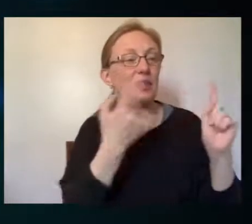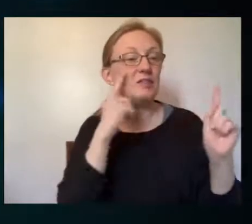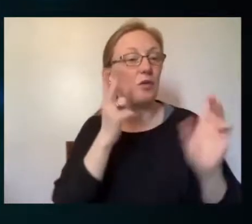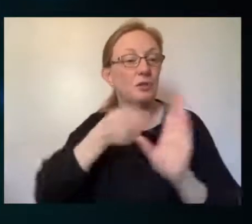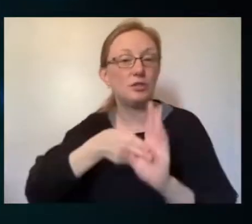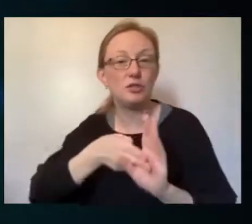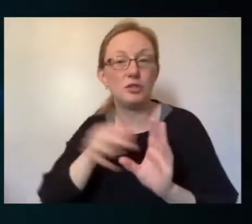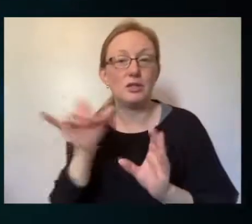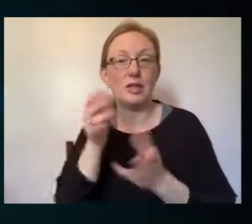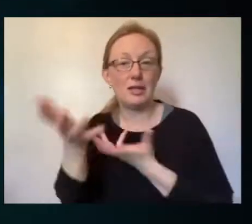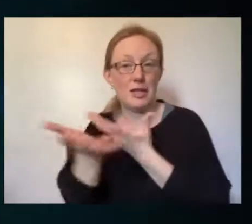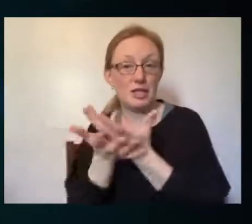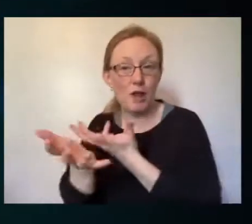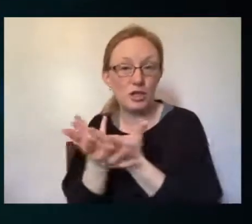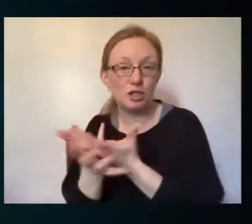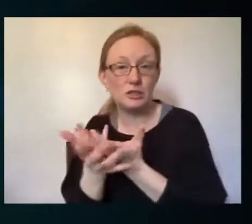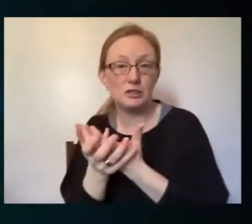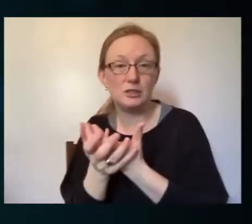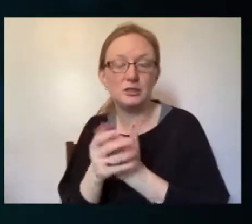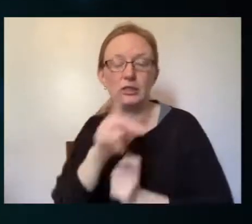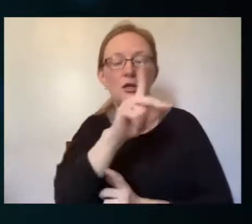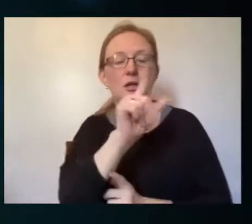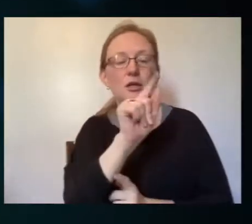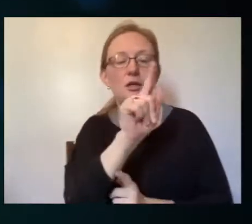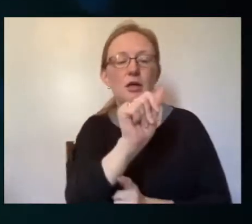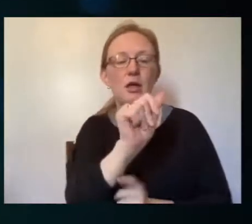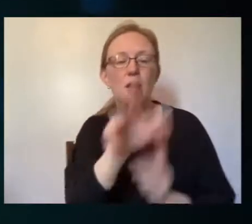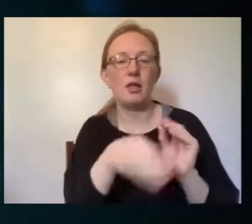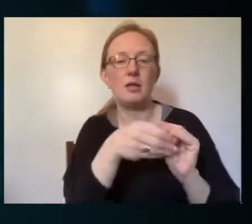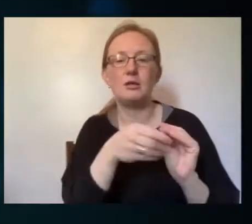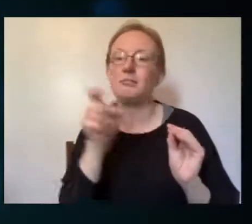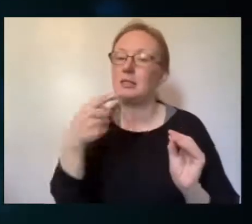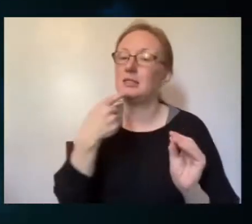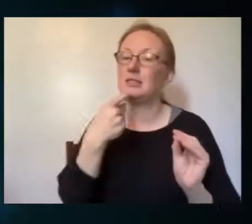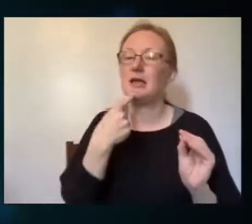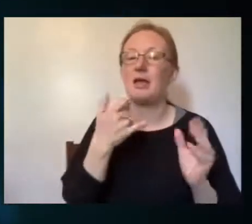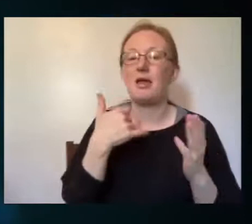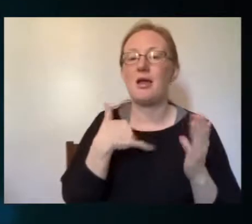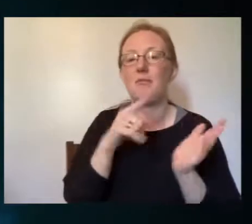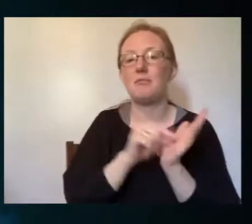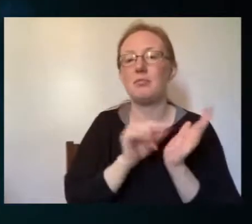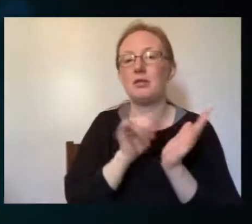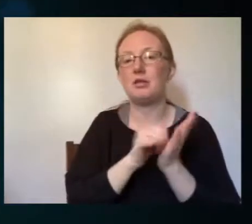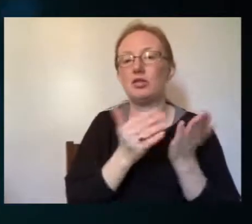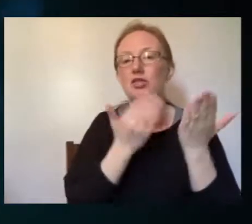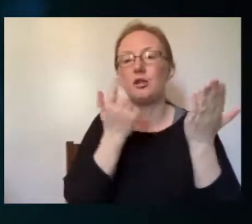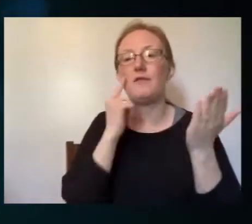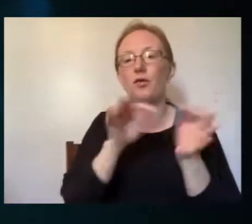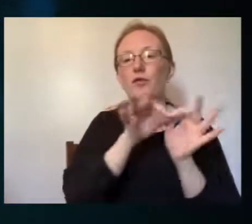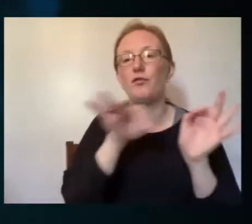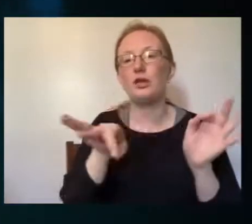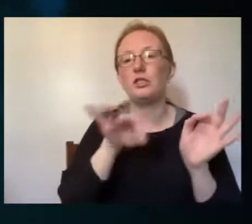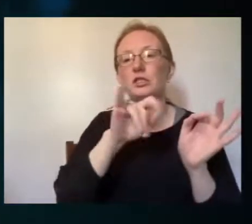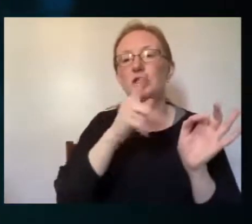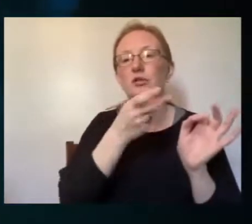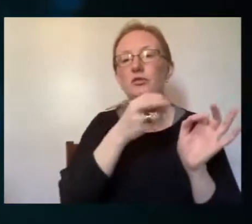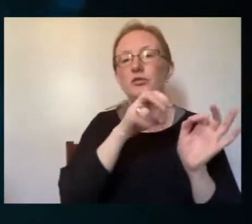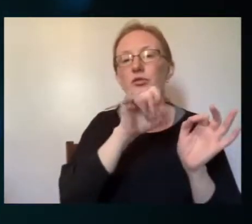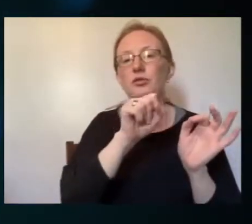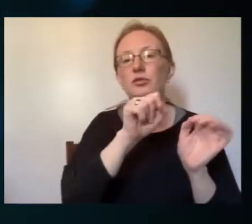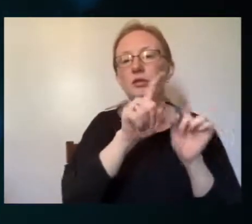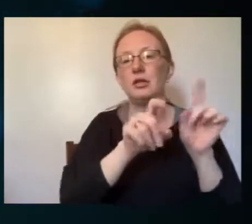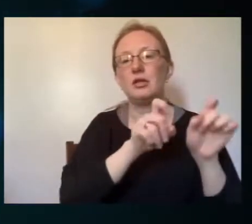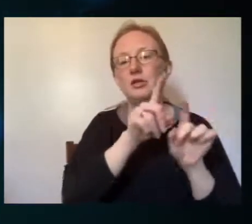example, interactions. Kata added, gotta say, having published the suggestion for phrasing gender questions in surveys